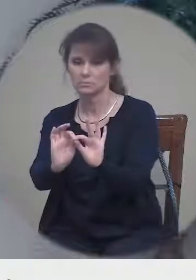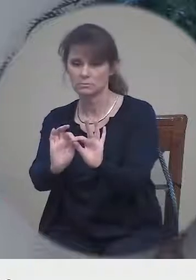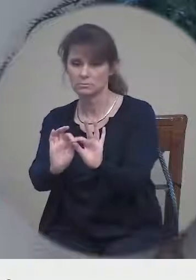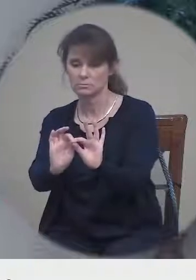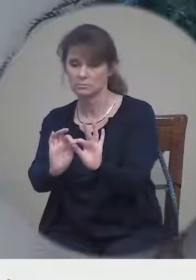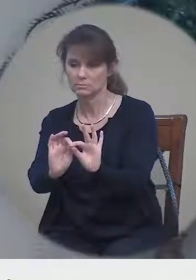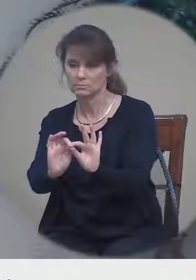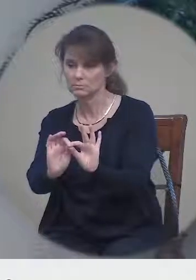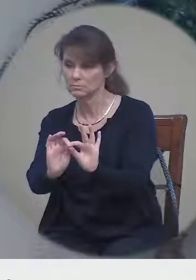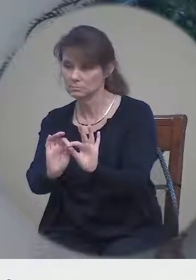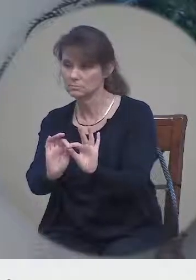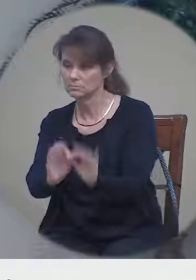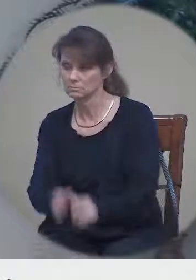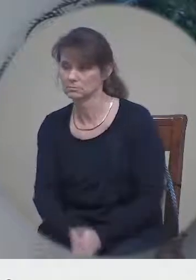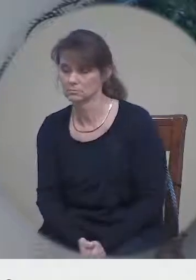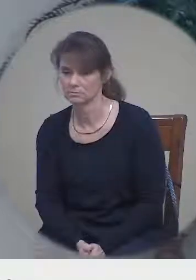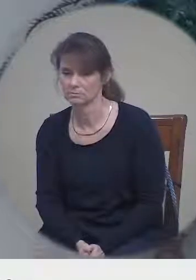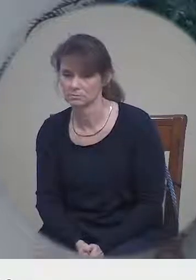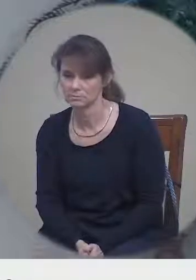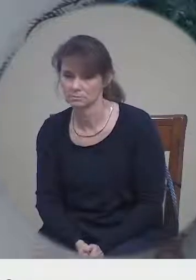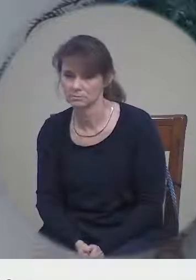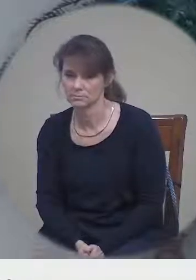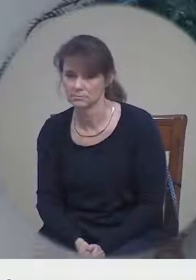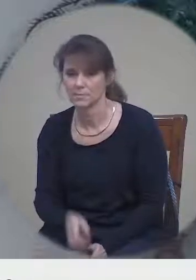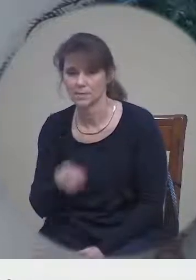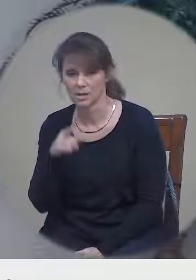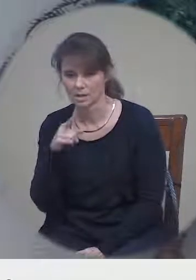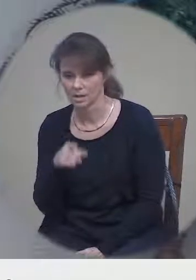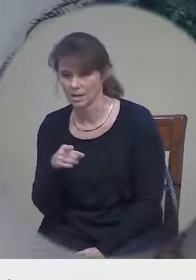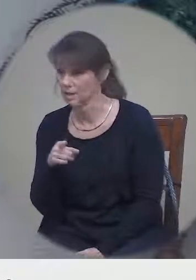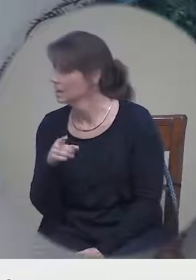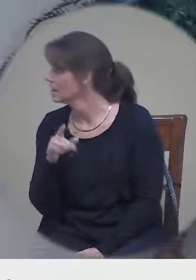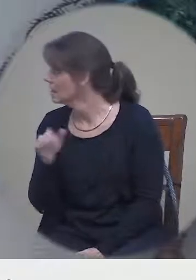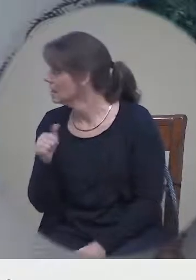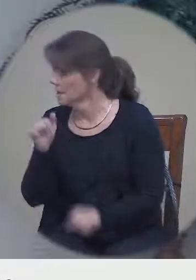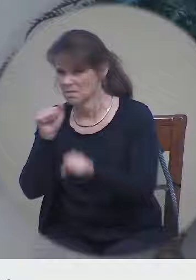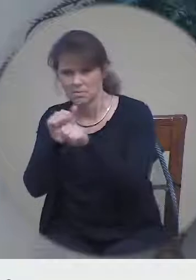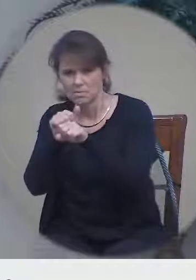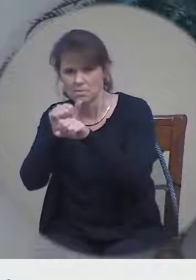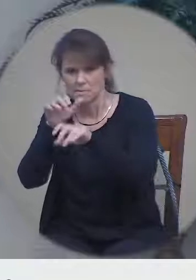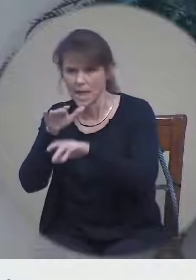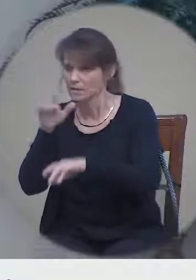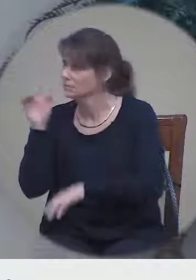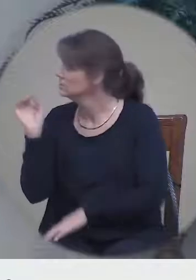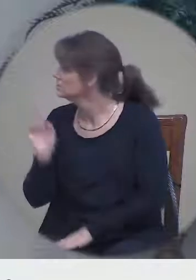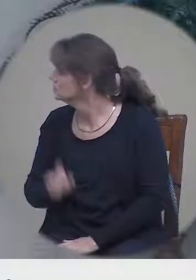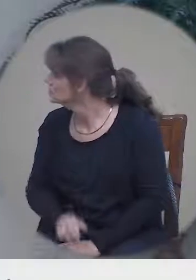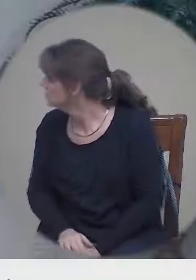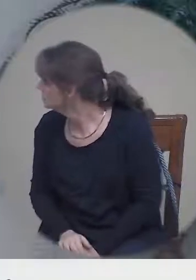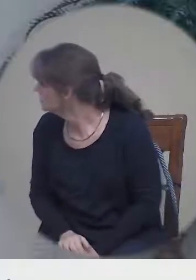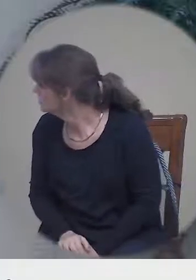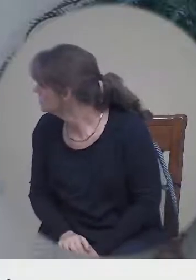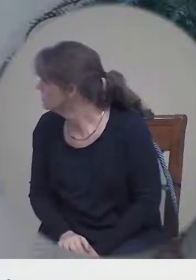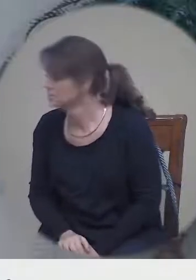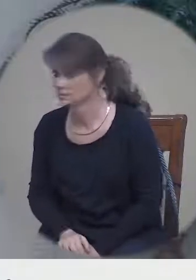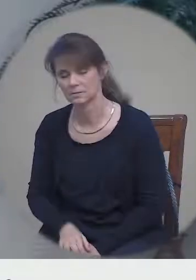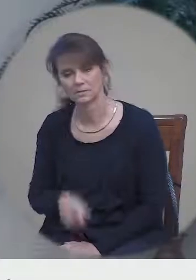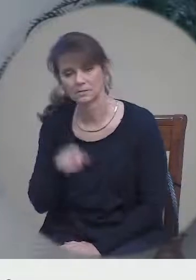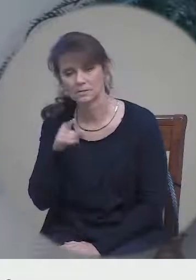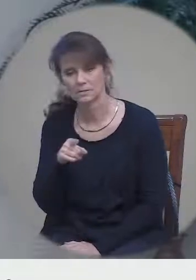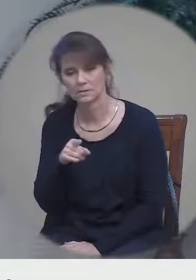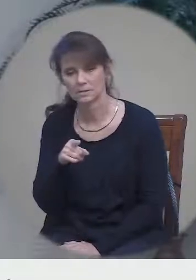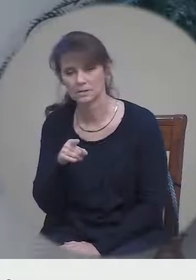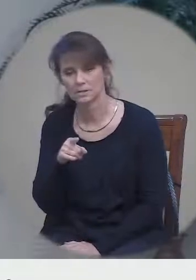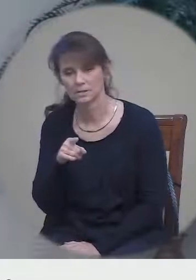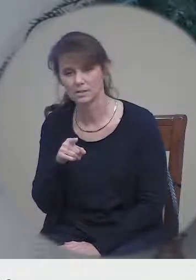mountain. Now, this other thing that we were talking about, chastisement, is an